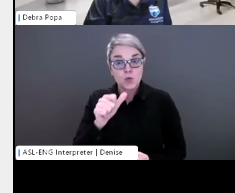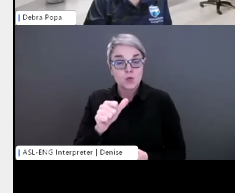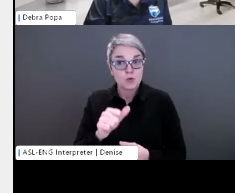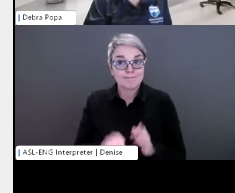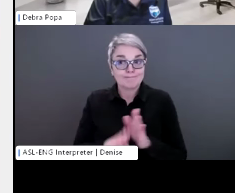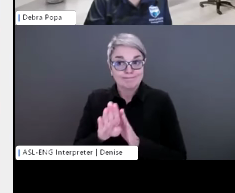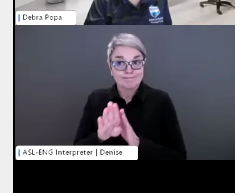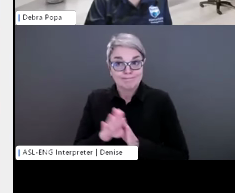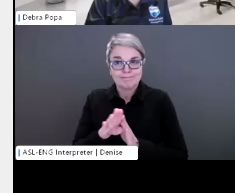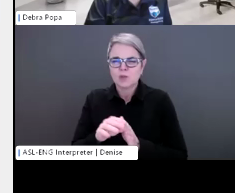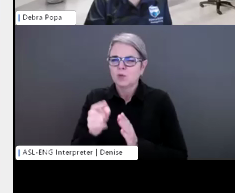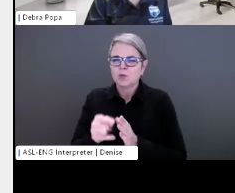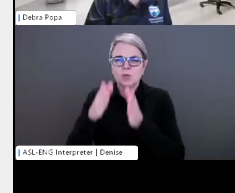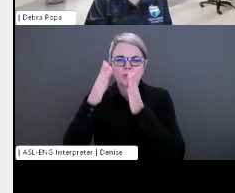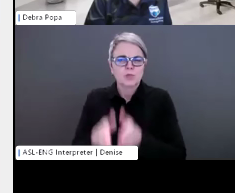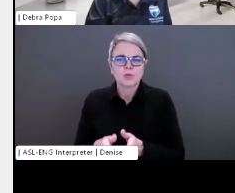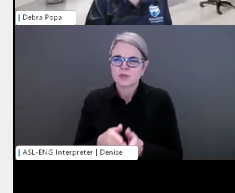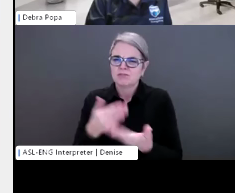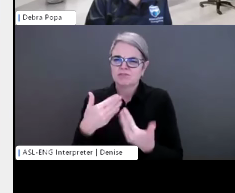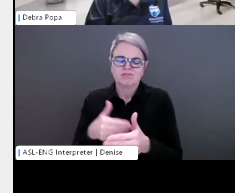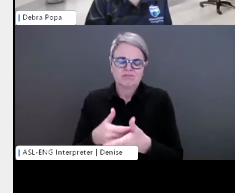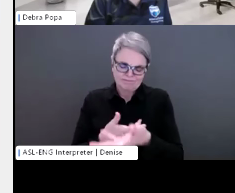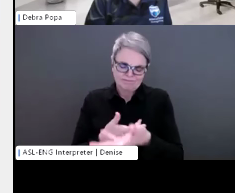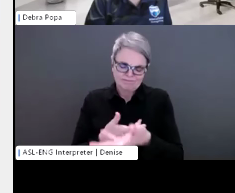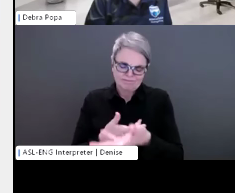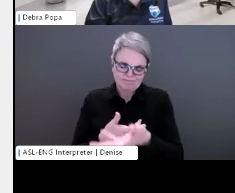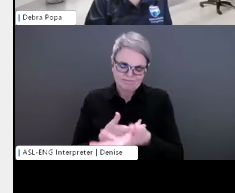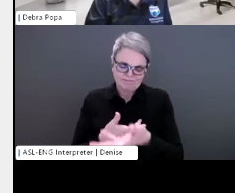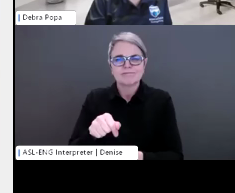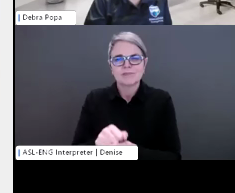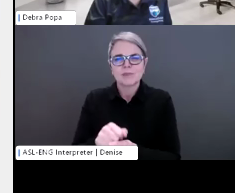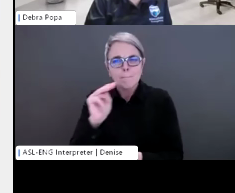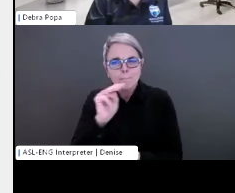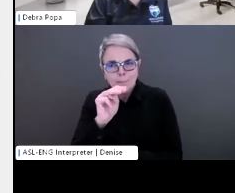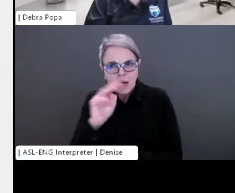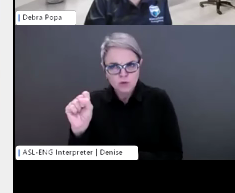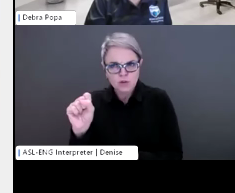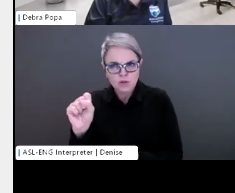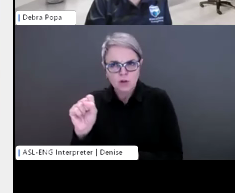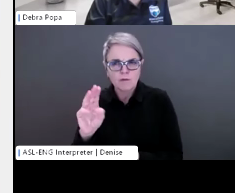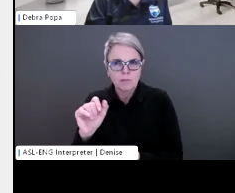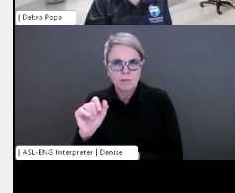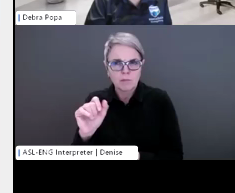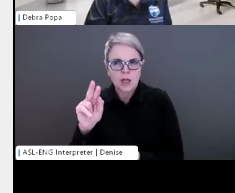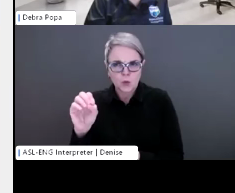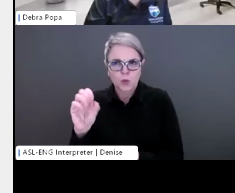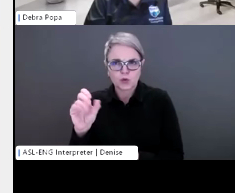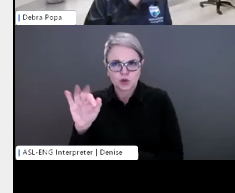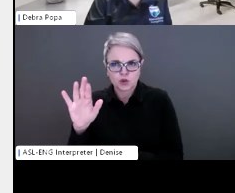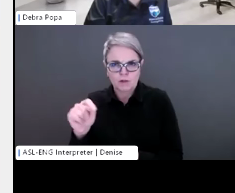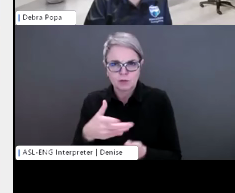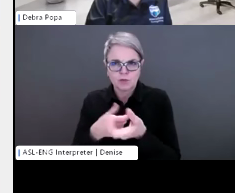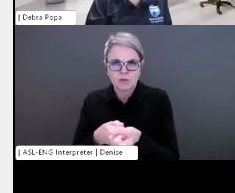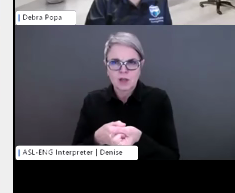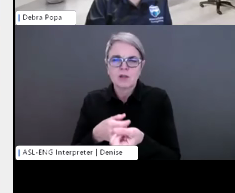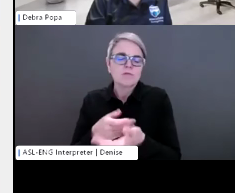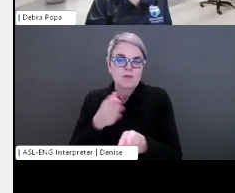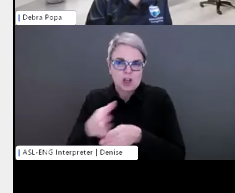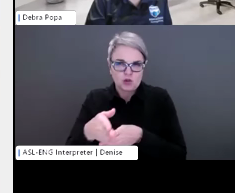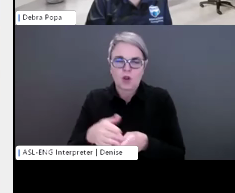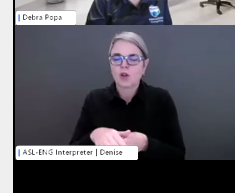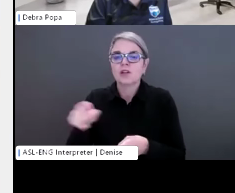professional, Microsoft professional, who's world renowned, Troy Hunt, and